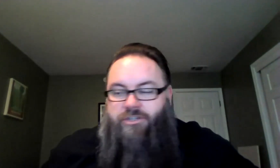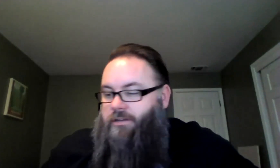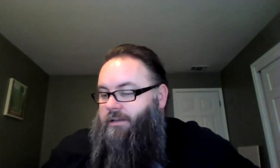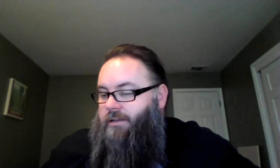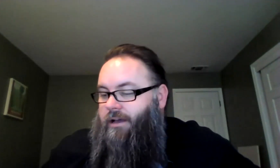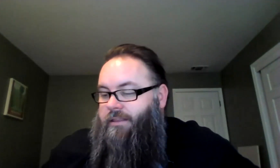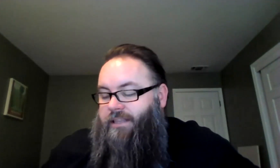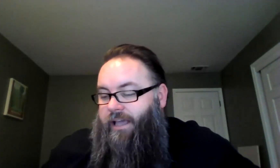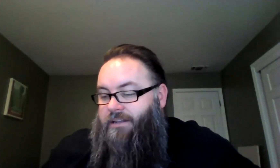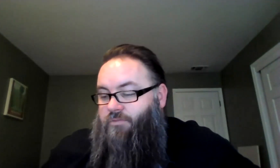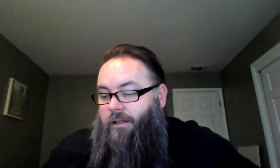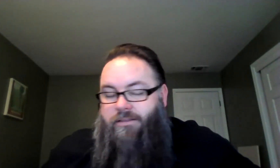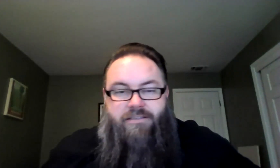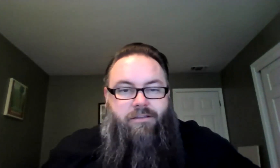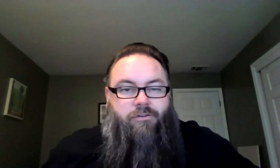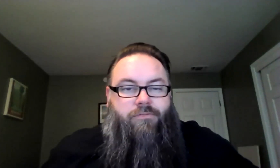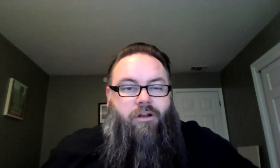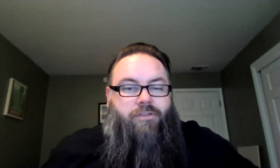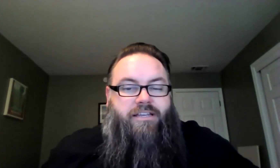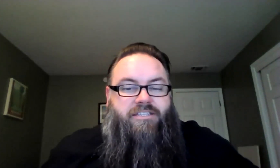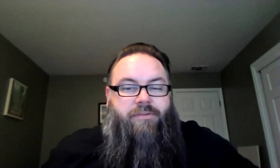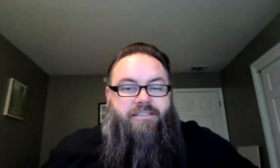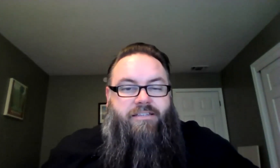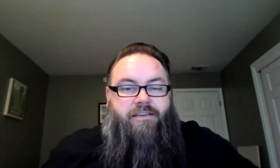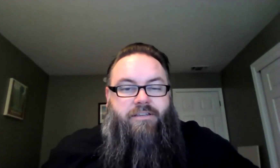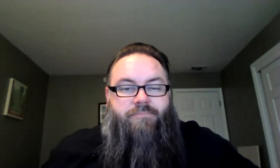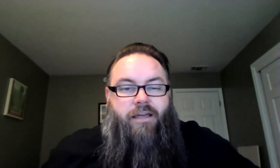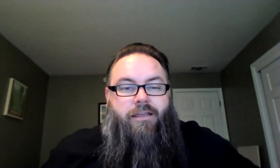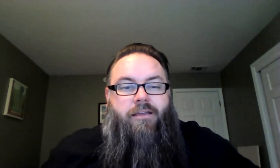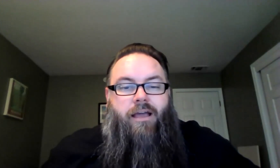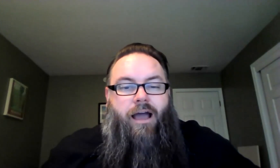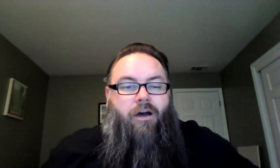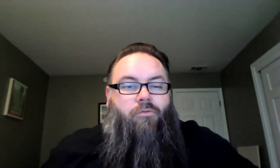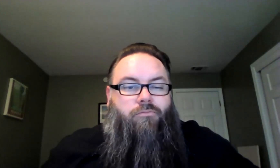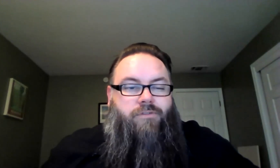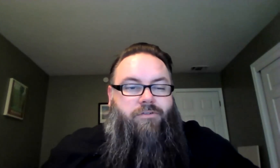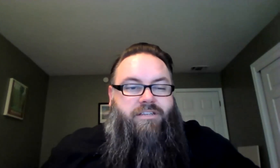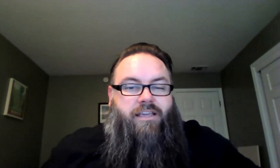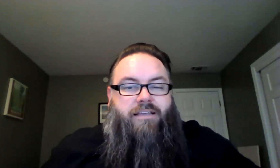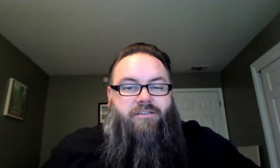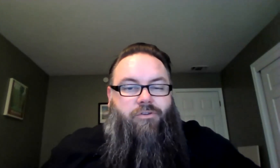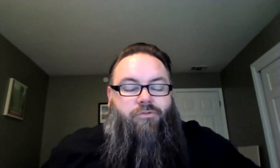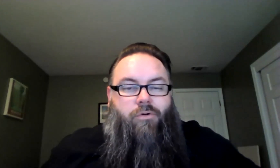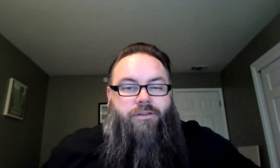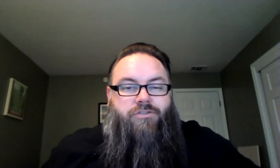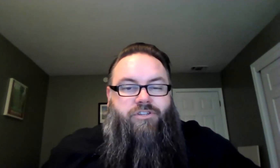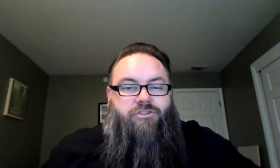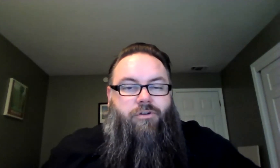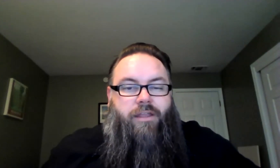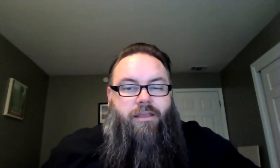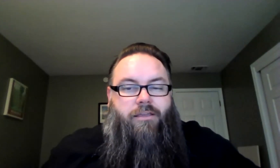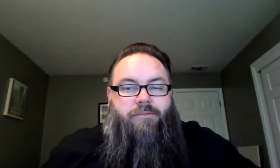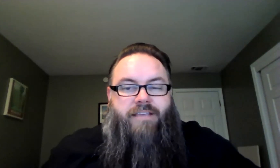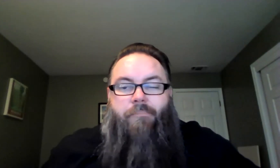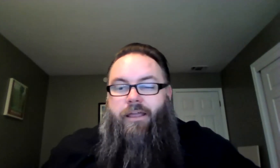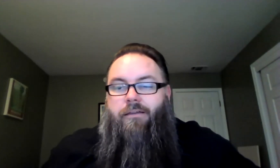a question that they had as well, is, you've done all these HCBS activities, but how, DDS are you going to ensure